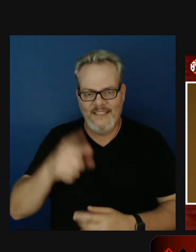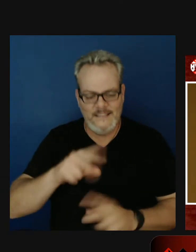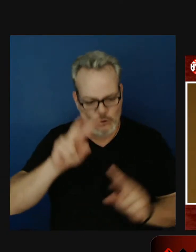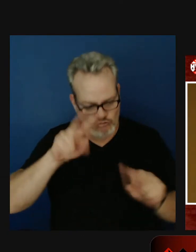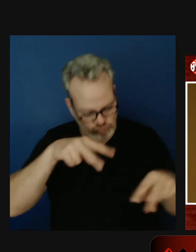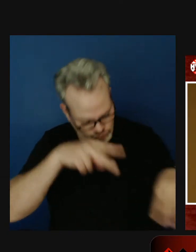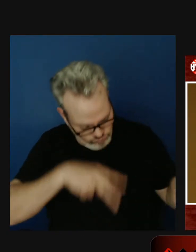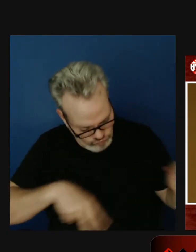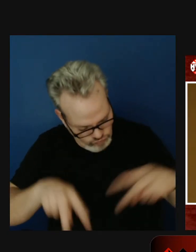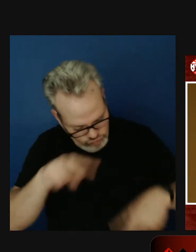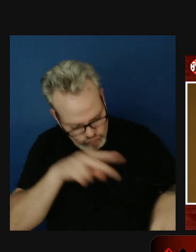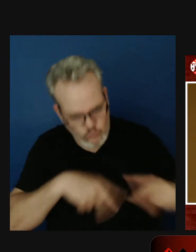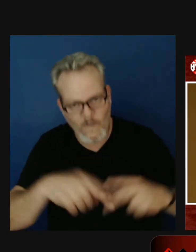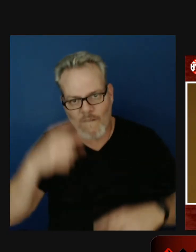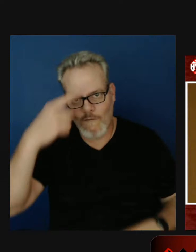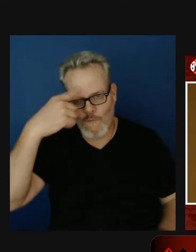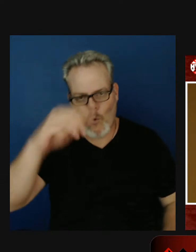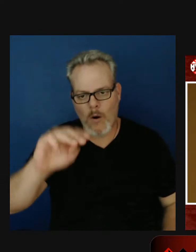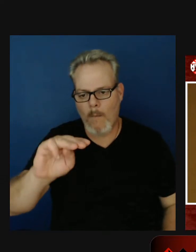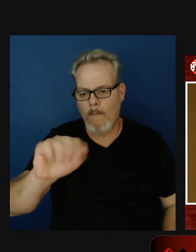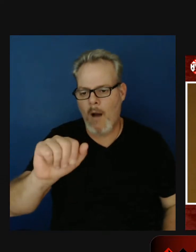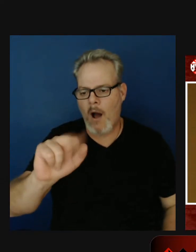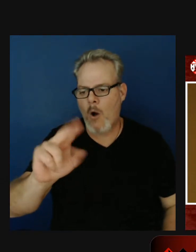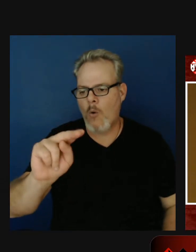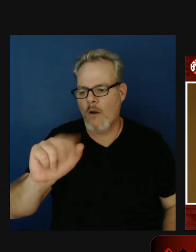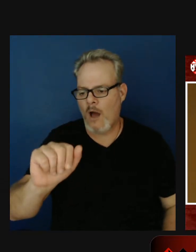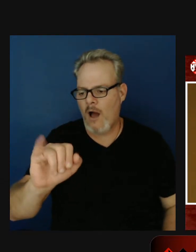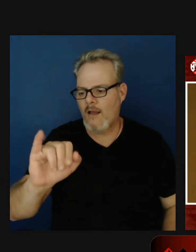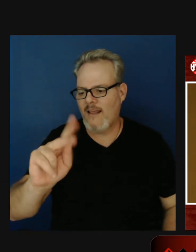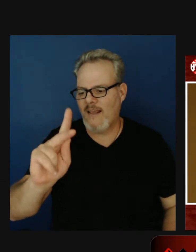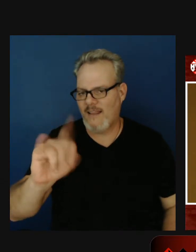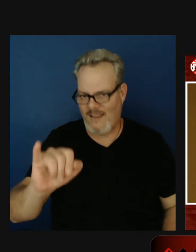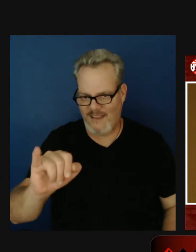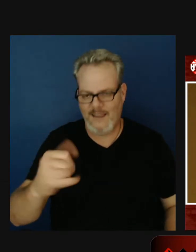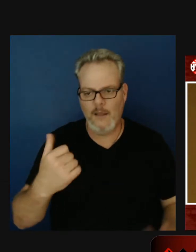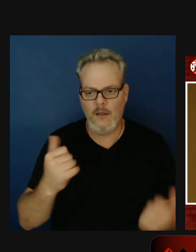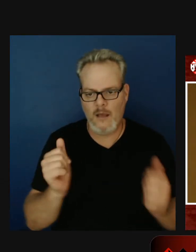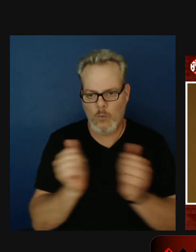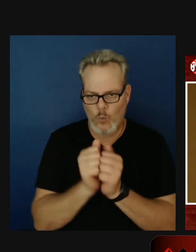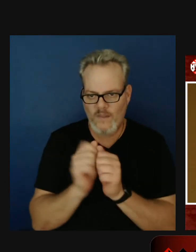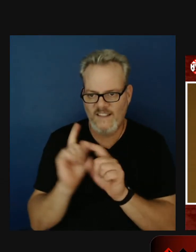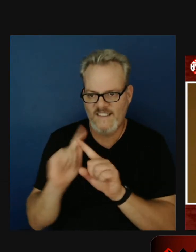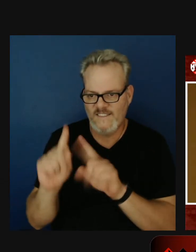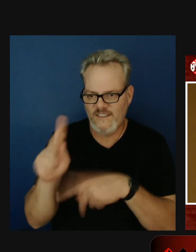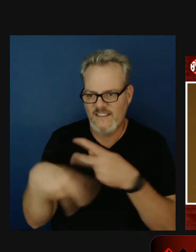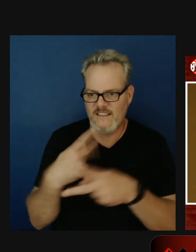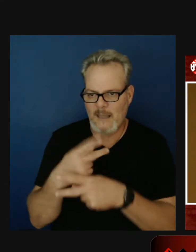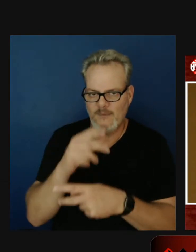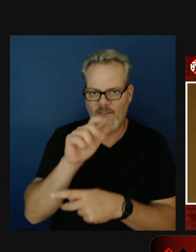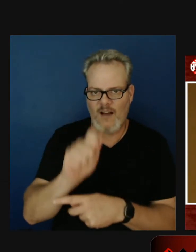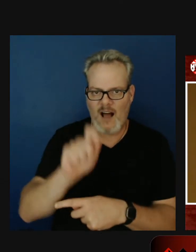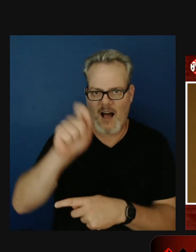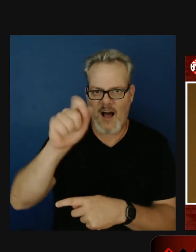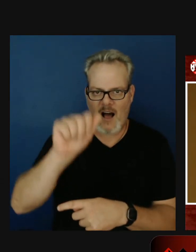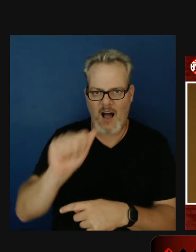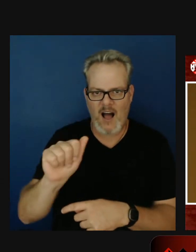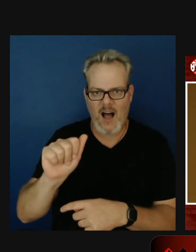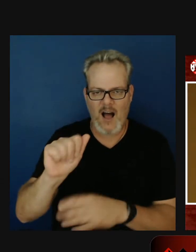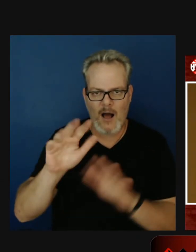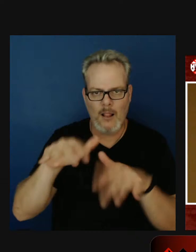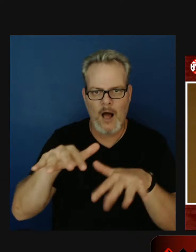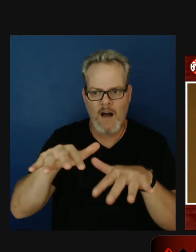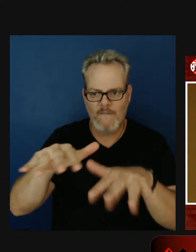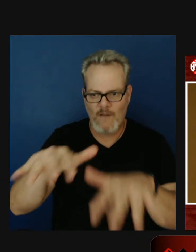here kind of this pahoihoi, or lobe that's cutting out. That's this right here. Here's the